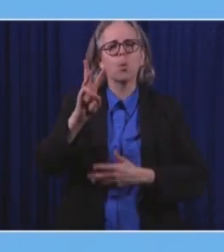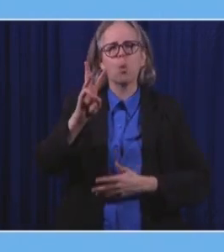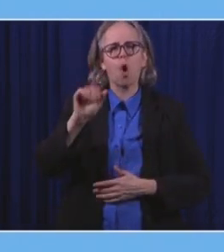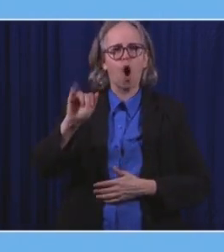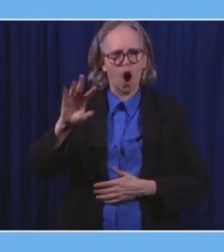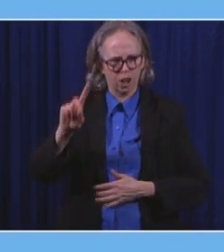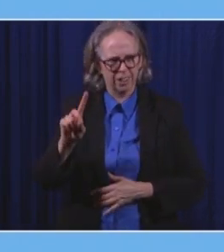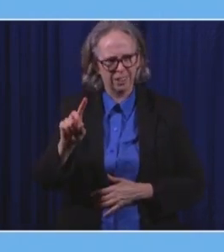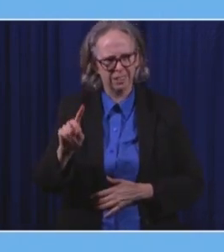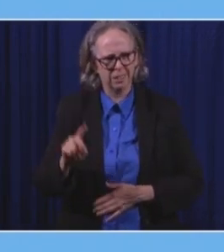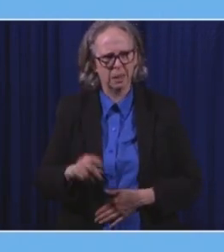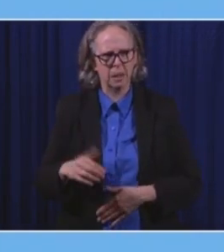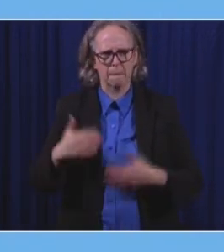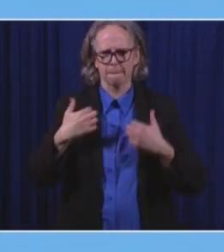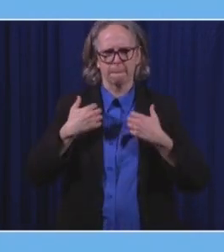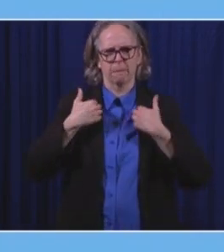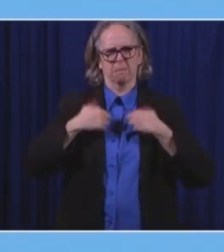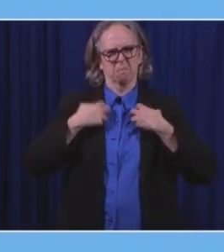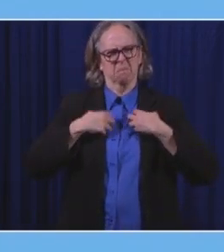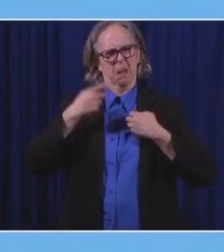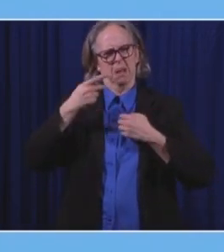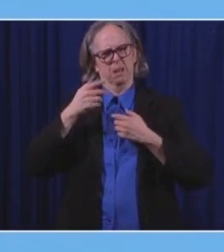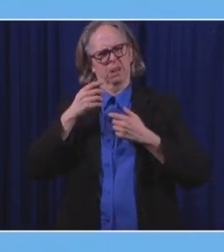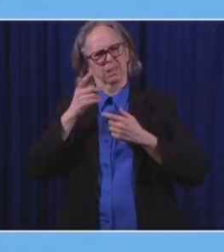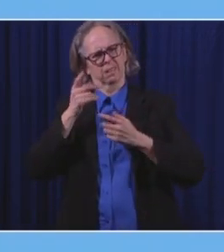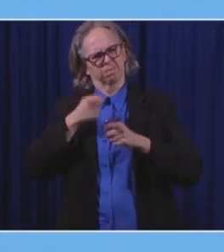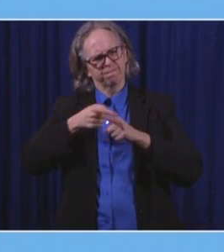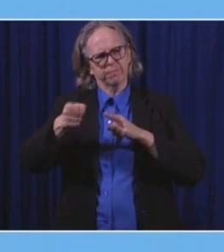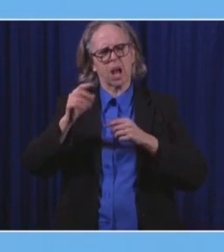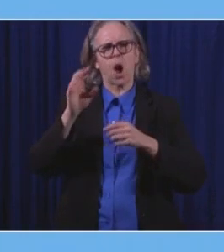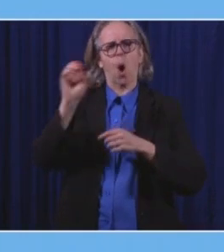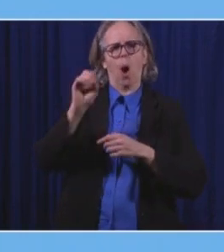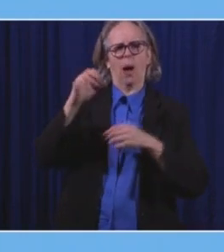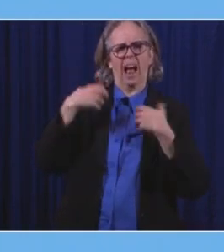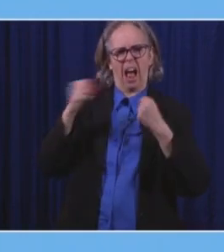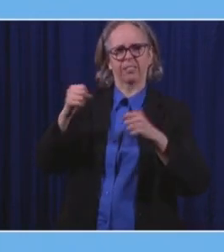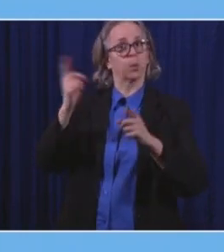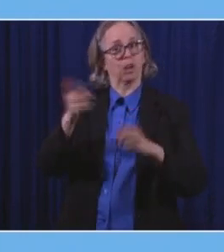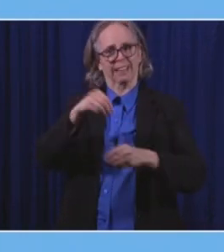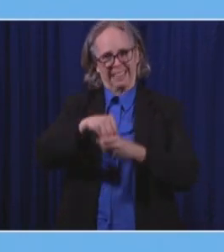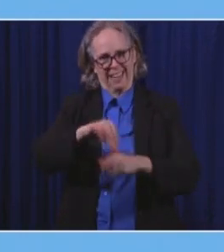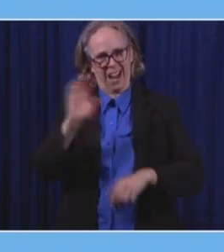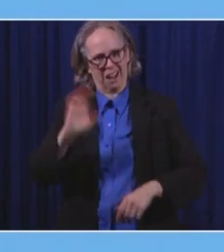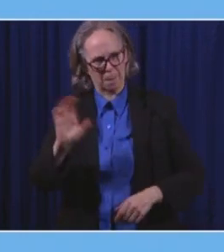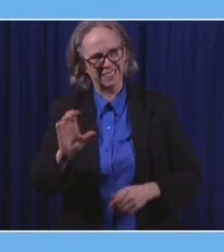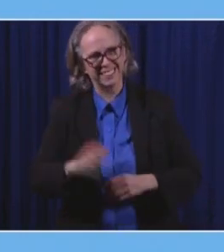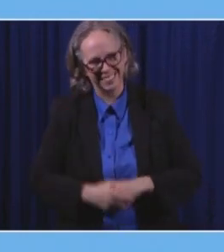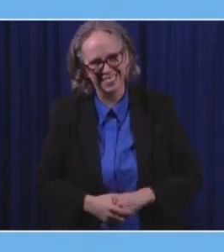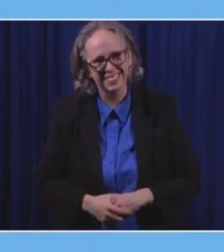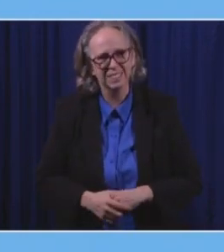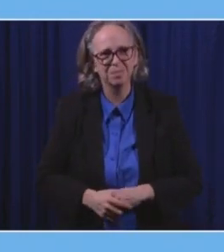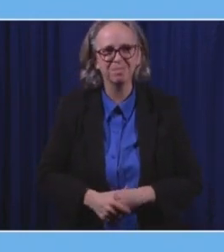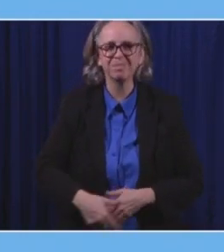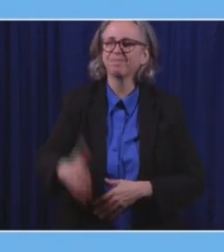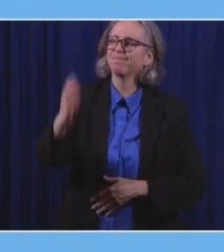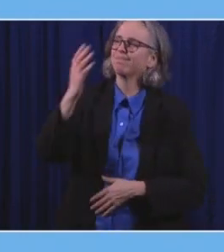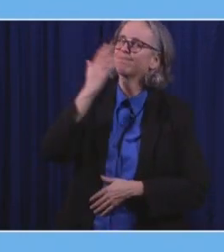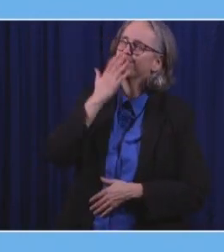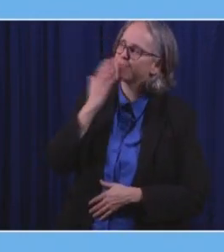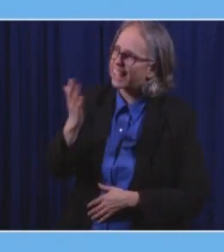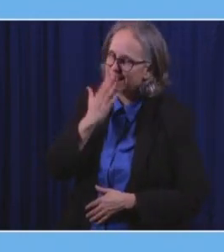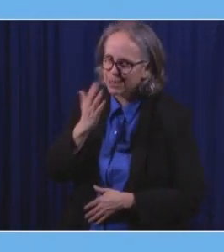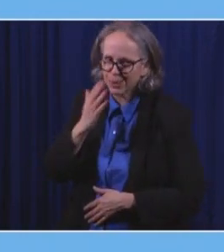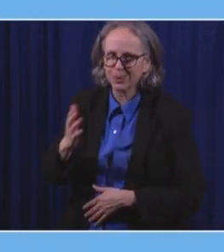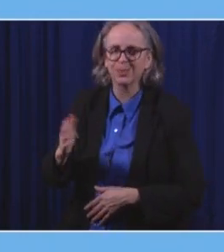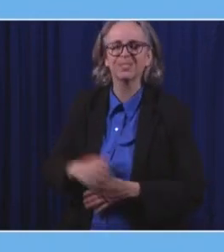and Critical Care at Ohio Health in Columbus. Doctor. Hi, thank you, Doctor. Thank you, Governor. You know, we'd like